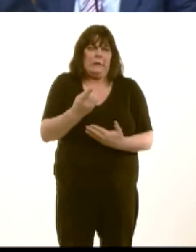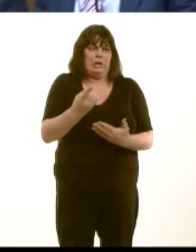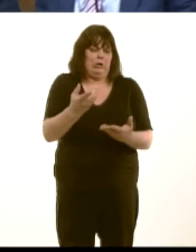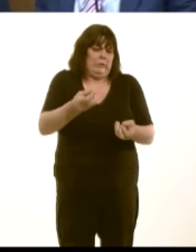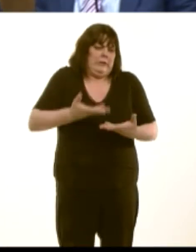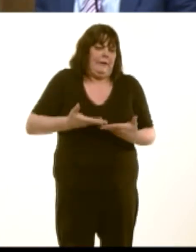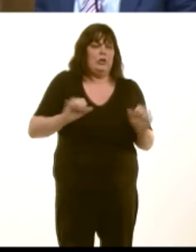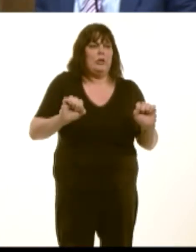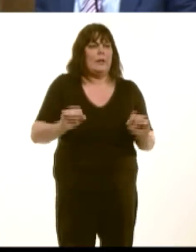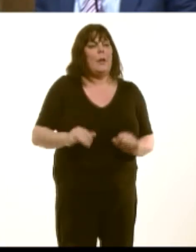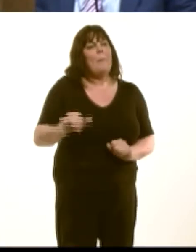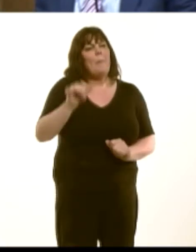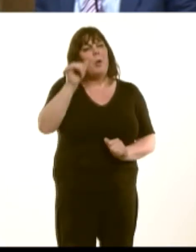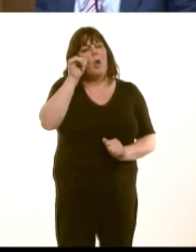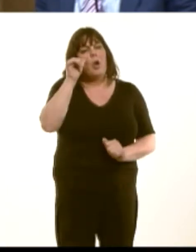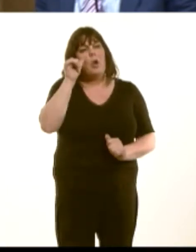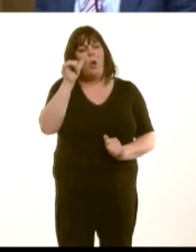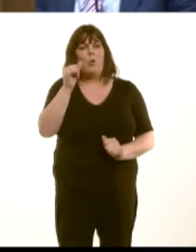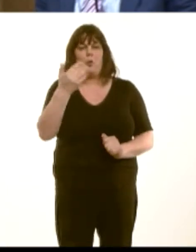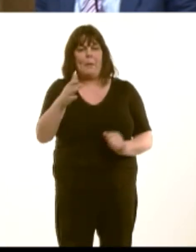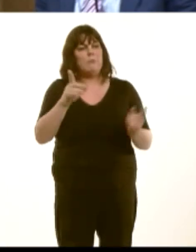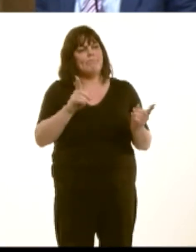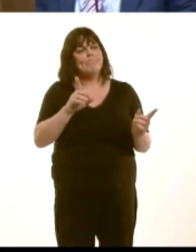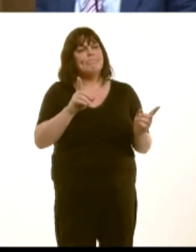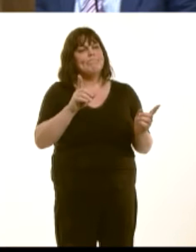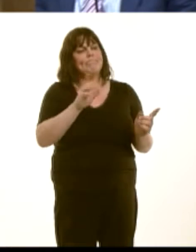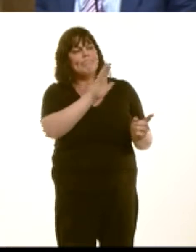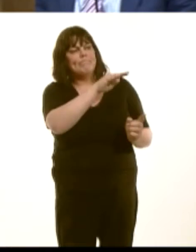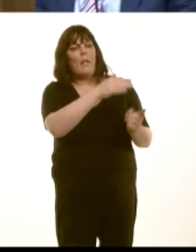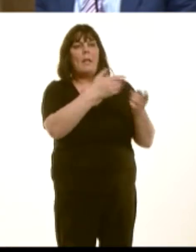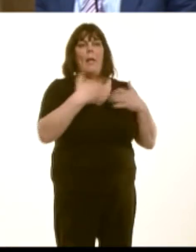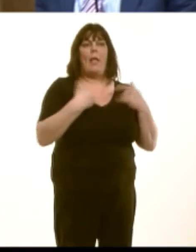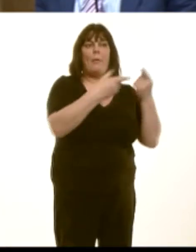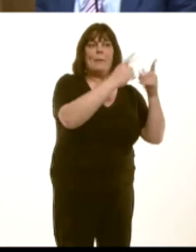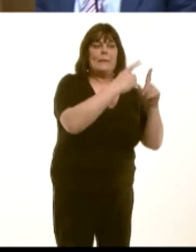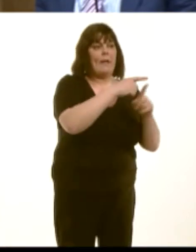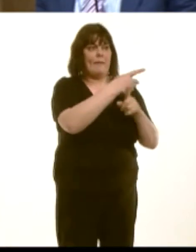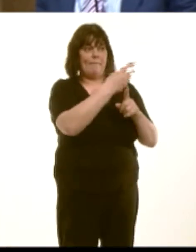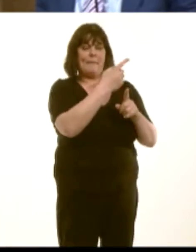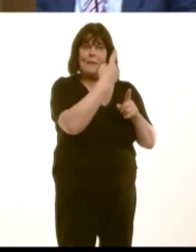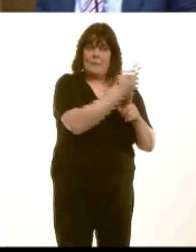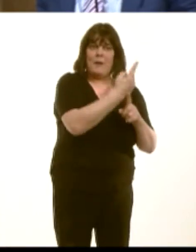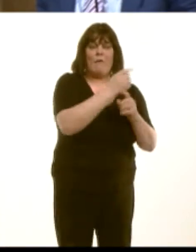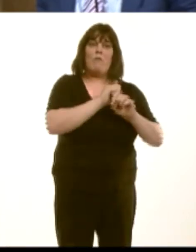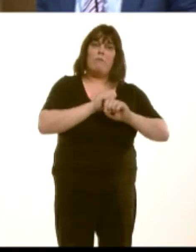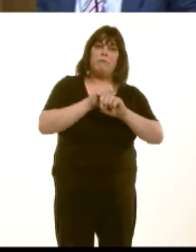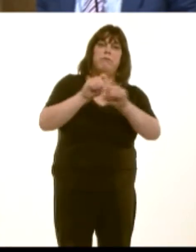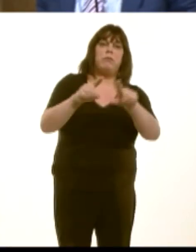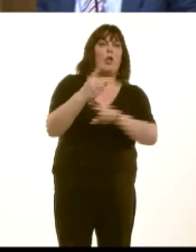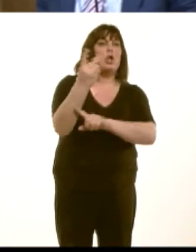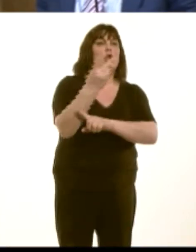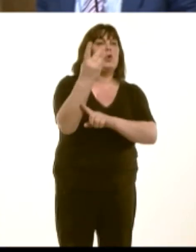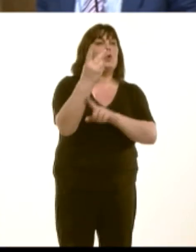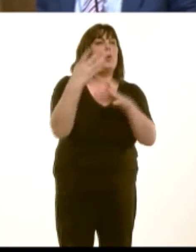tabled a number of written questions to the Minister, that the Minister has written to the Chief Executives of 2 local health boards to investigate if any